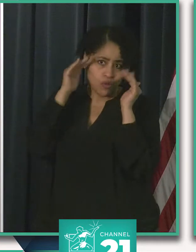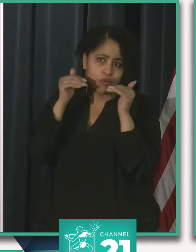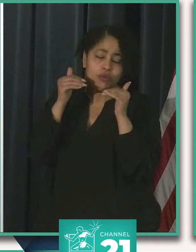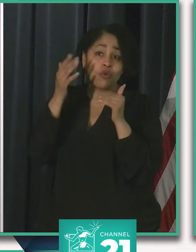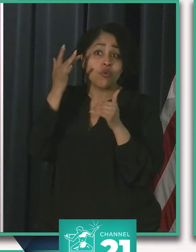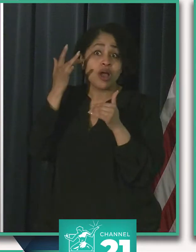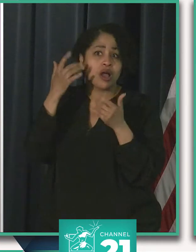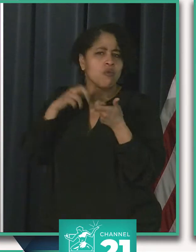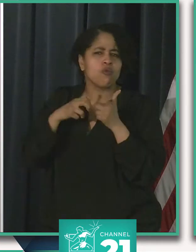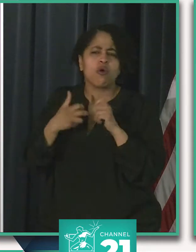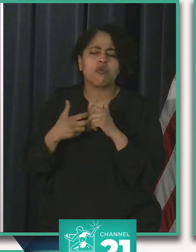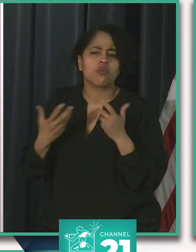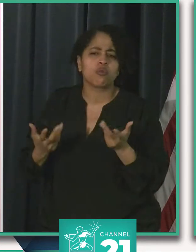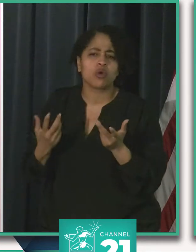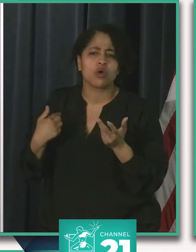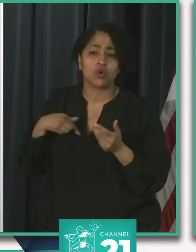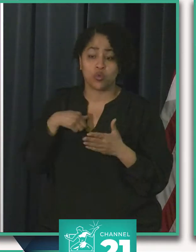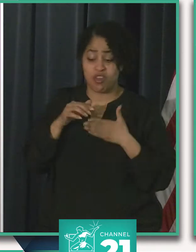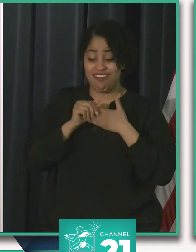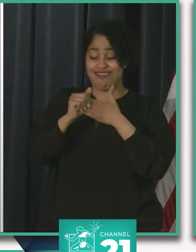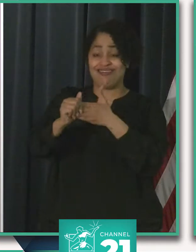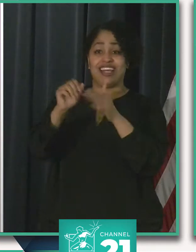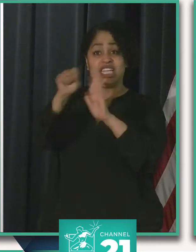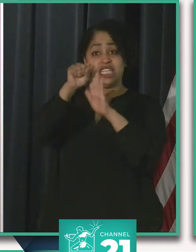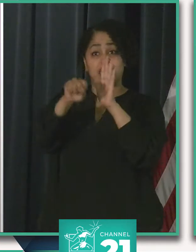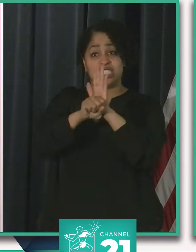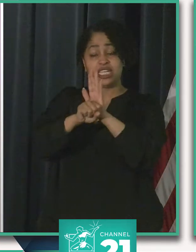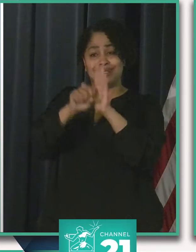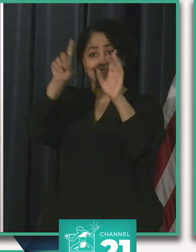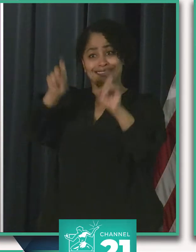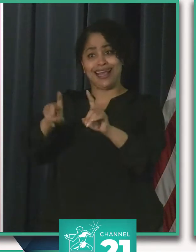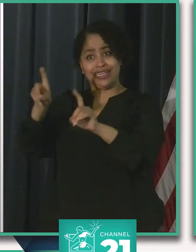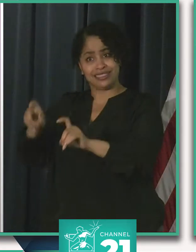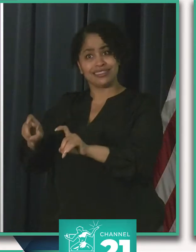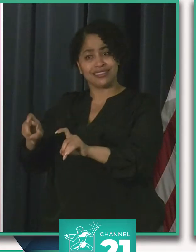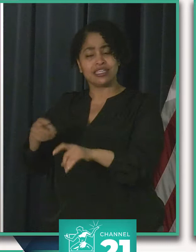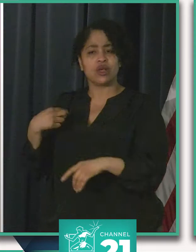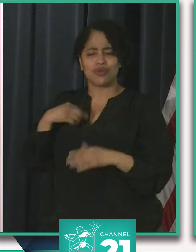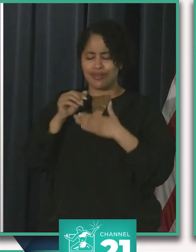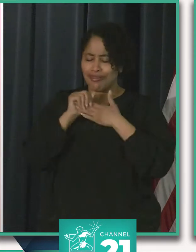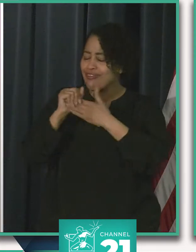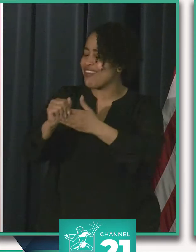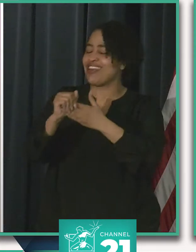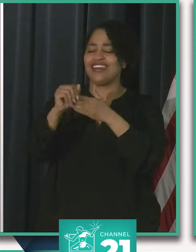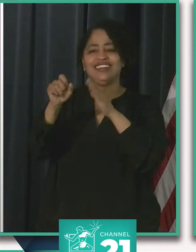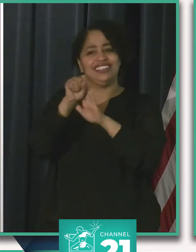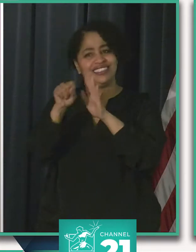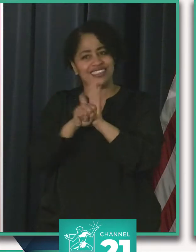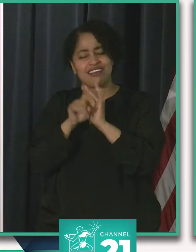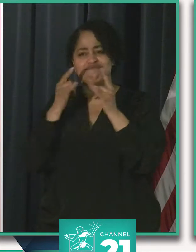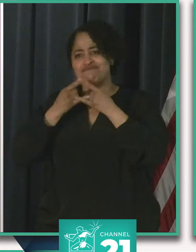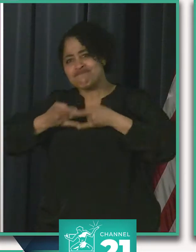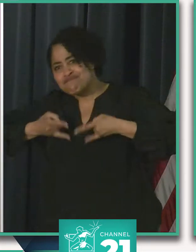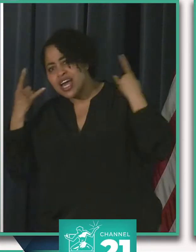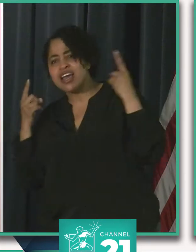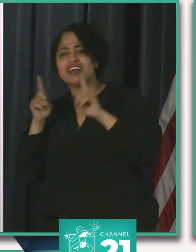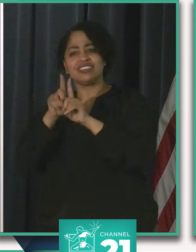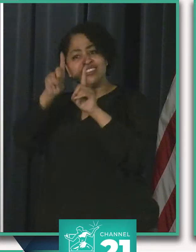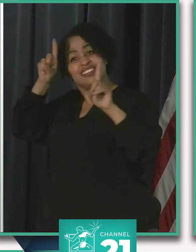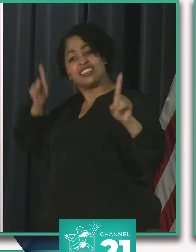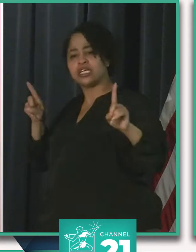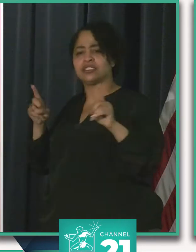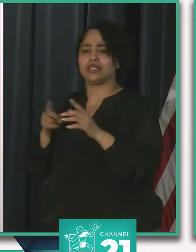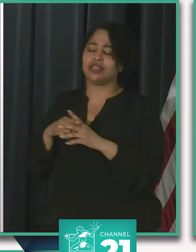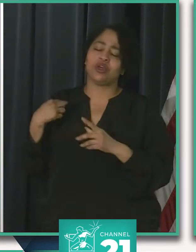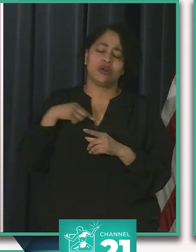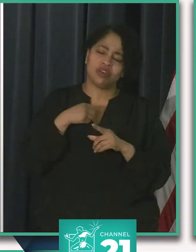we led this state in testing, while we led this state in wearing masks and distancing, while we led this state in enforcement in